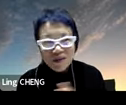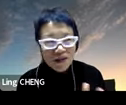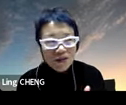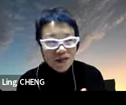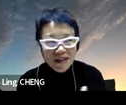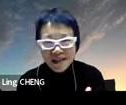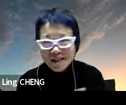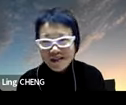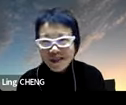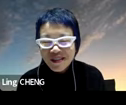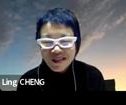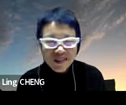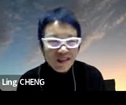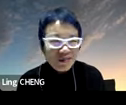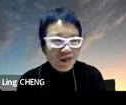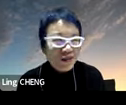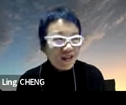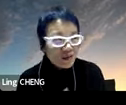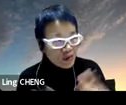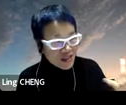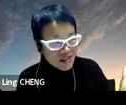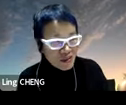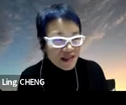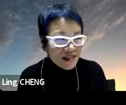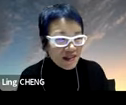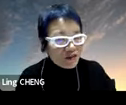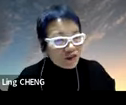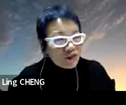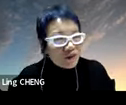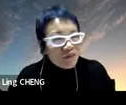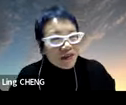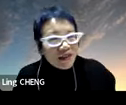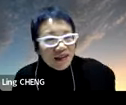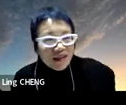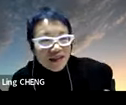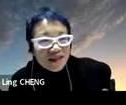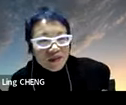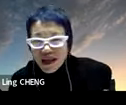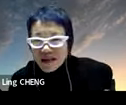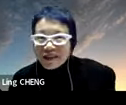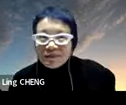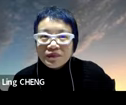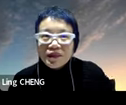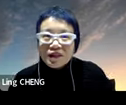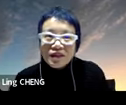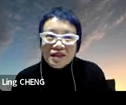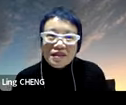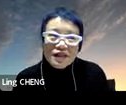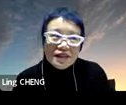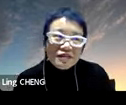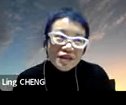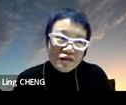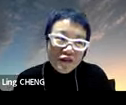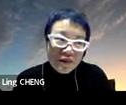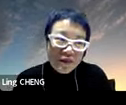then they went to a sticker photo shop to put on these wigs and take photos, and they were laughing. So this is